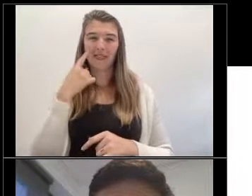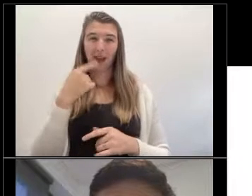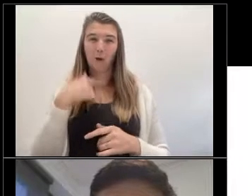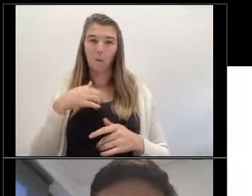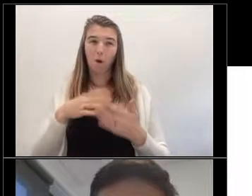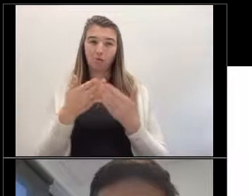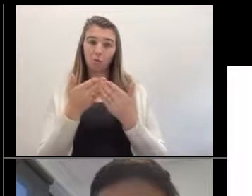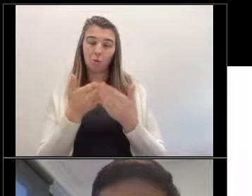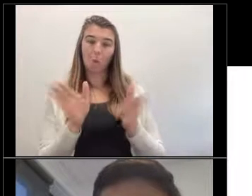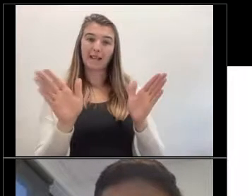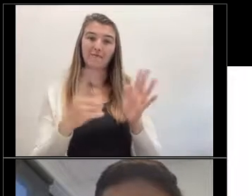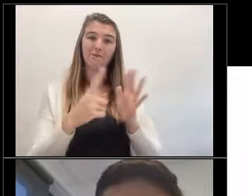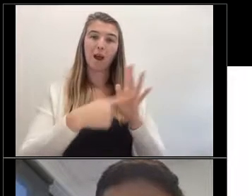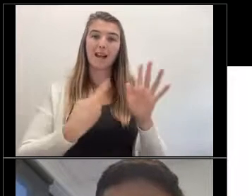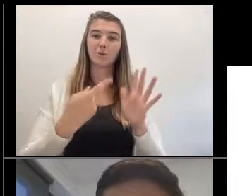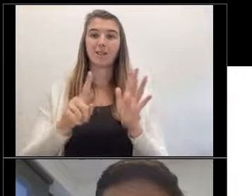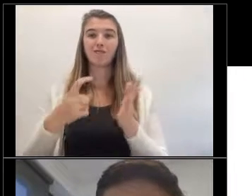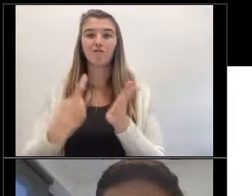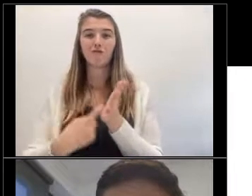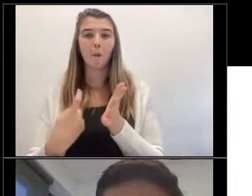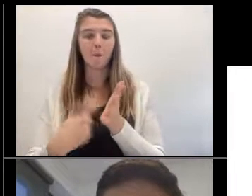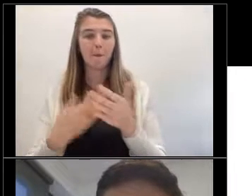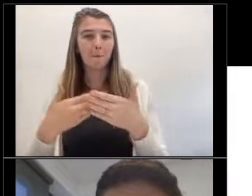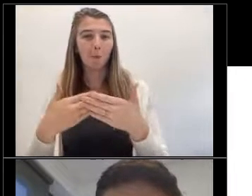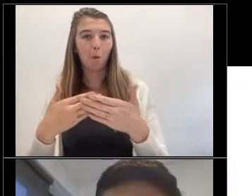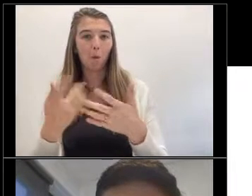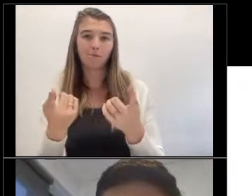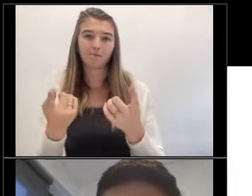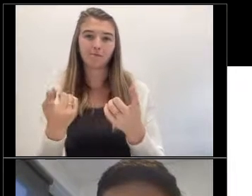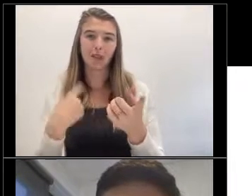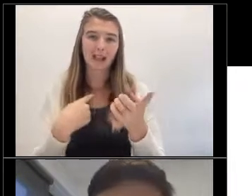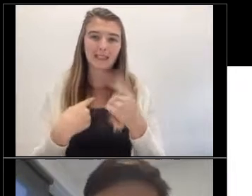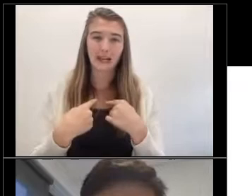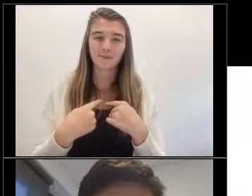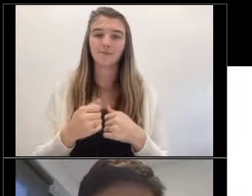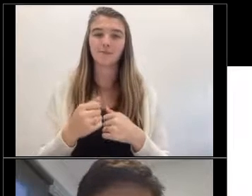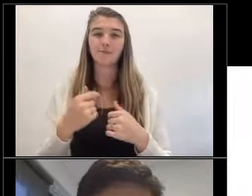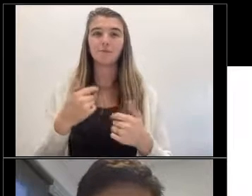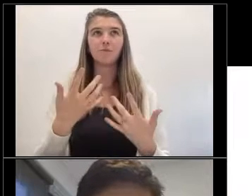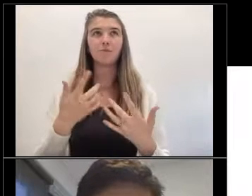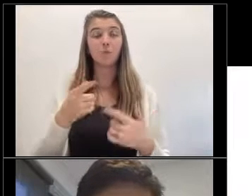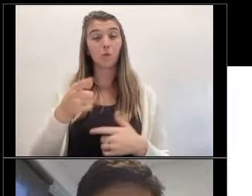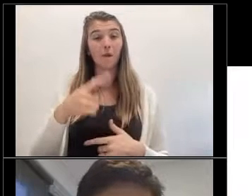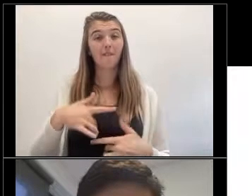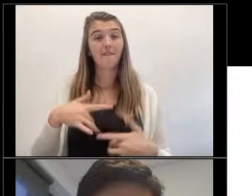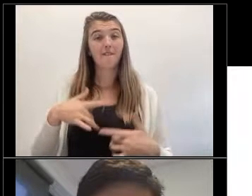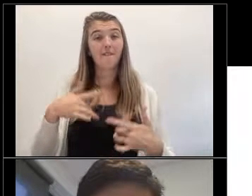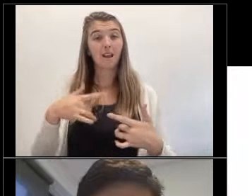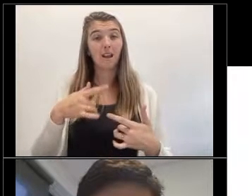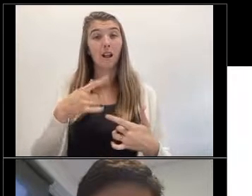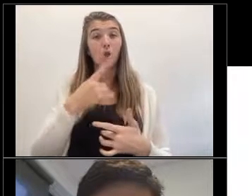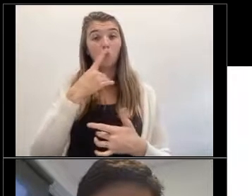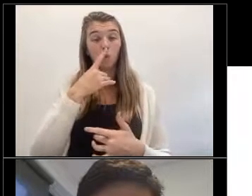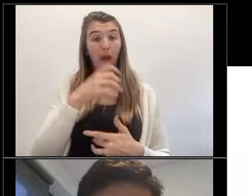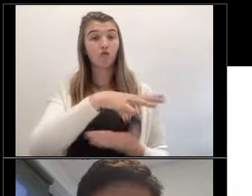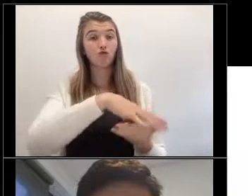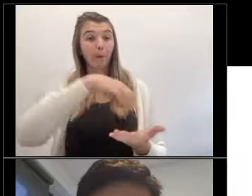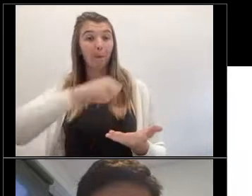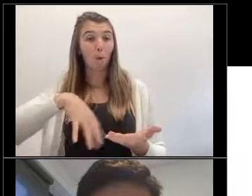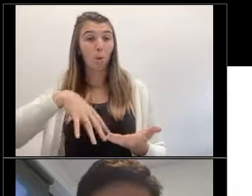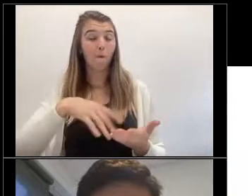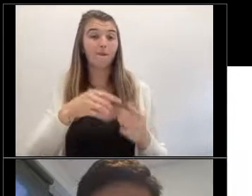Robin. In terms of doing what we can, is there feasibility in taking plastic out of the ocean and removing it from that environment